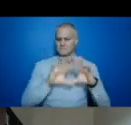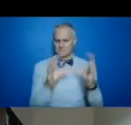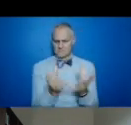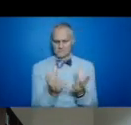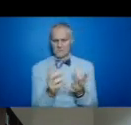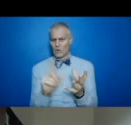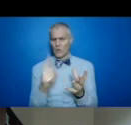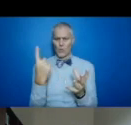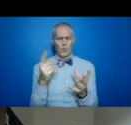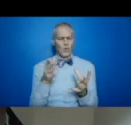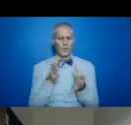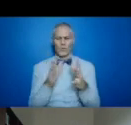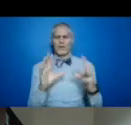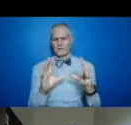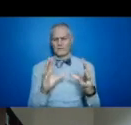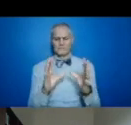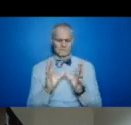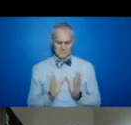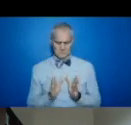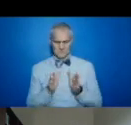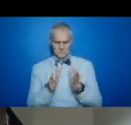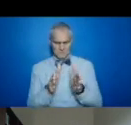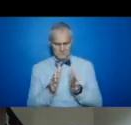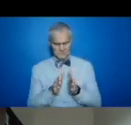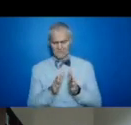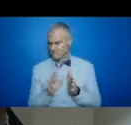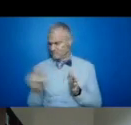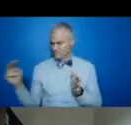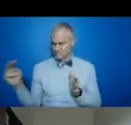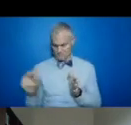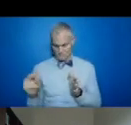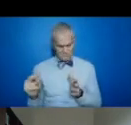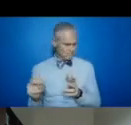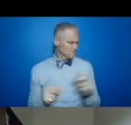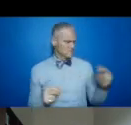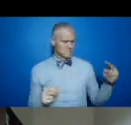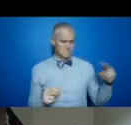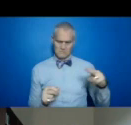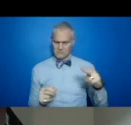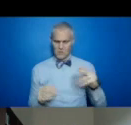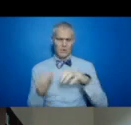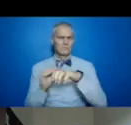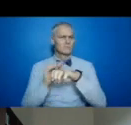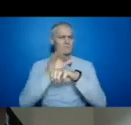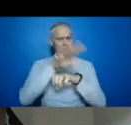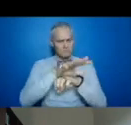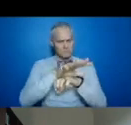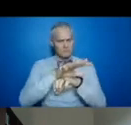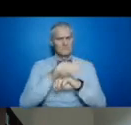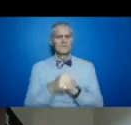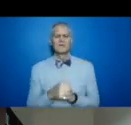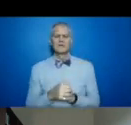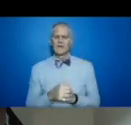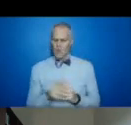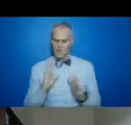about community. There are always unique, special outcomes that happen. And so we do reverse mapping. We say